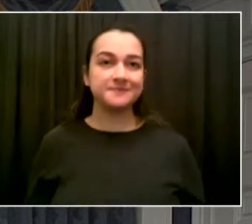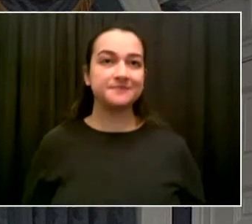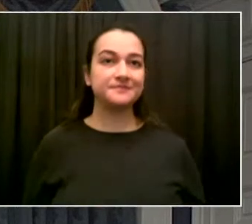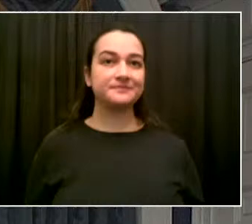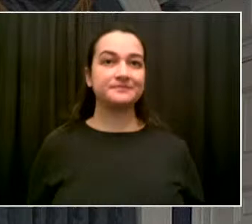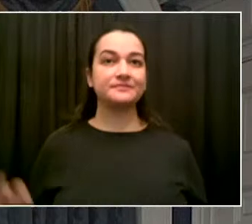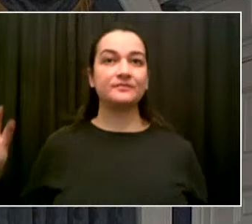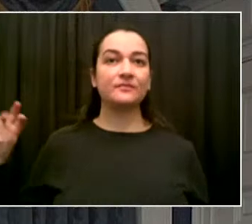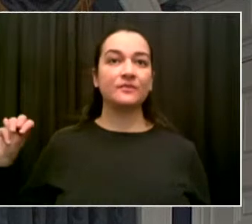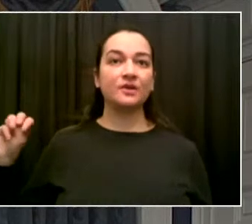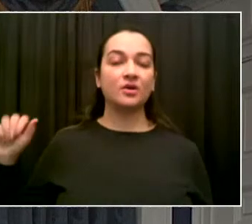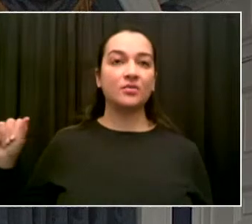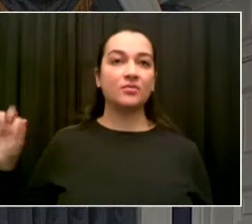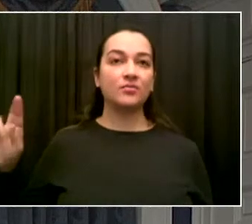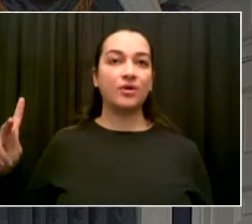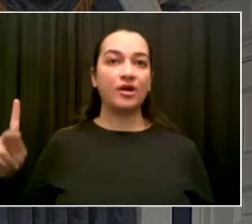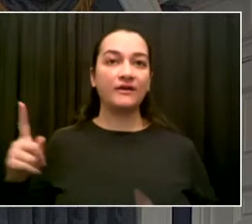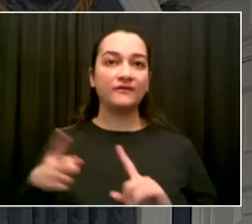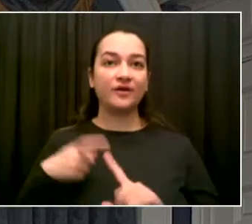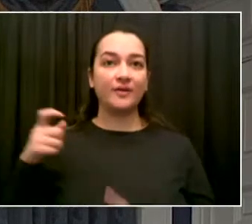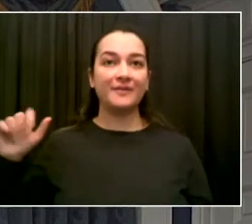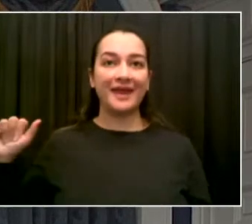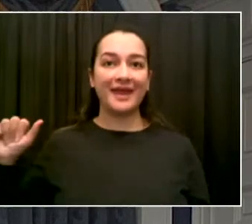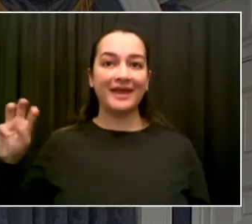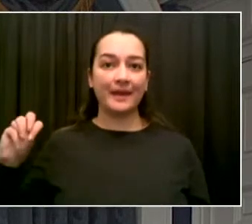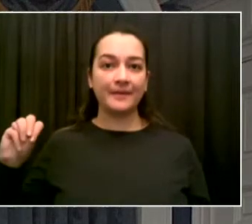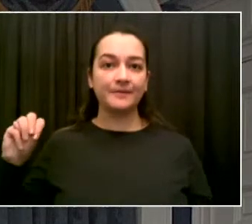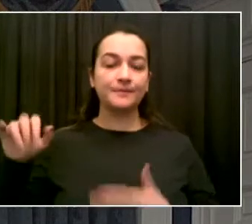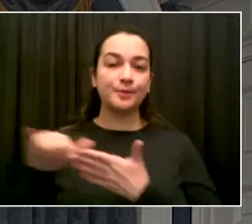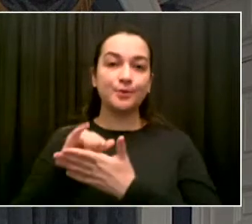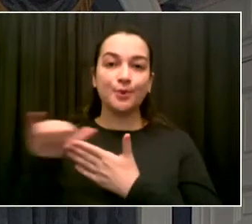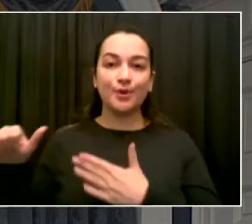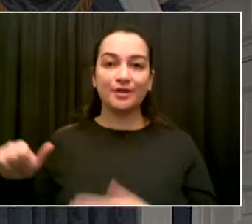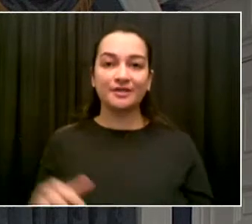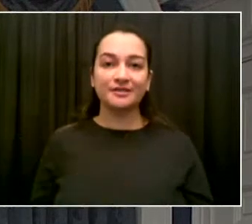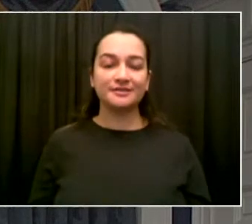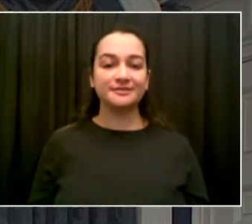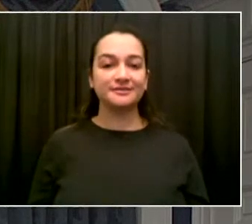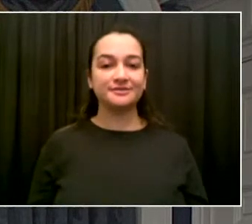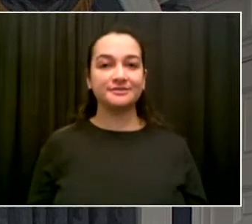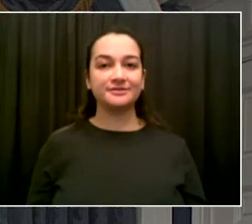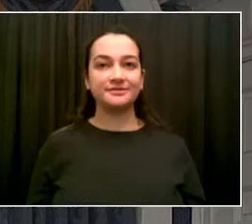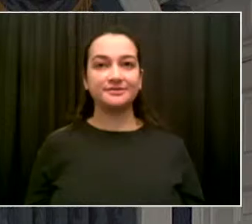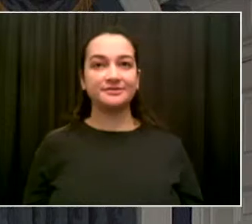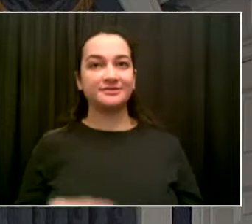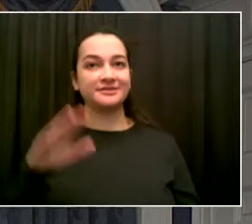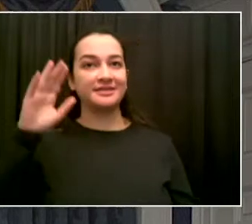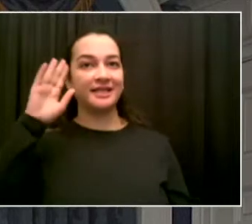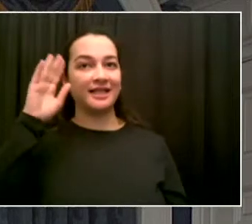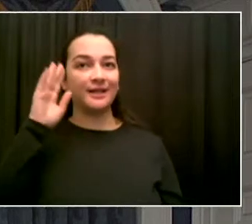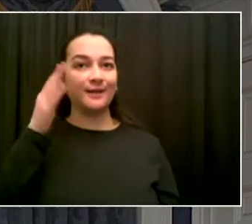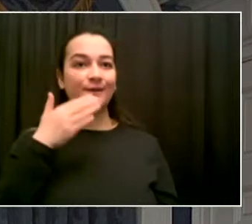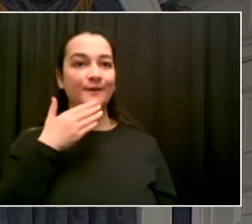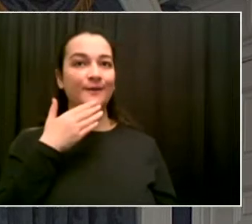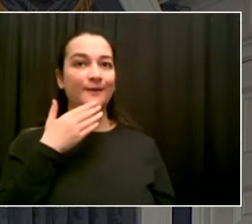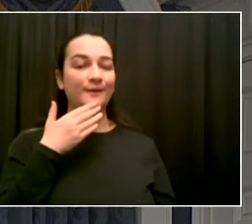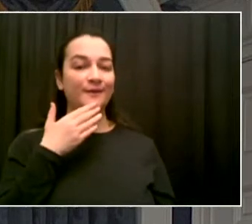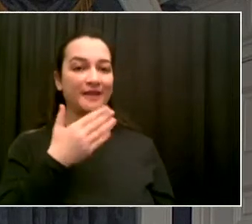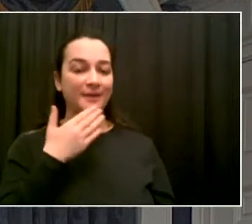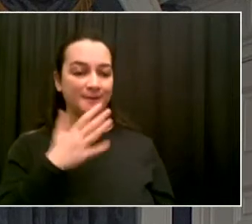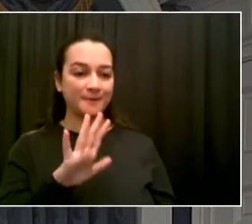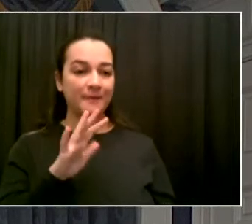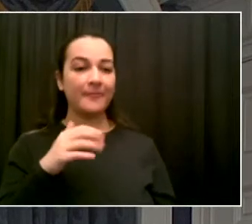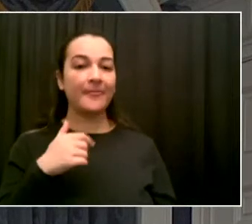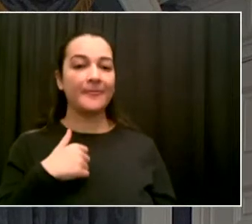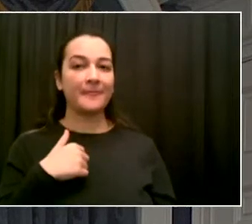Hi, Mr. Mayor. Thank you for taking my question. Hey, Mark. Can you hear me? Okay. Yeah. How you doing? I'm good. How are you? Good,